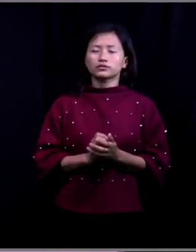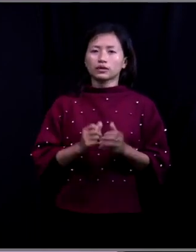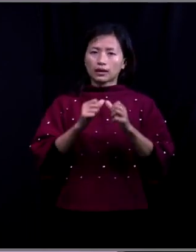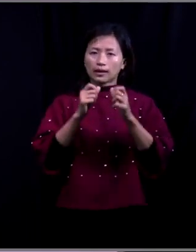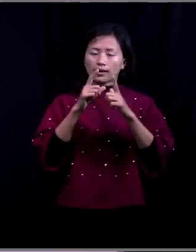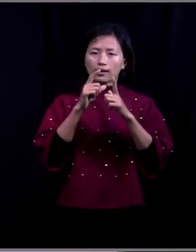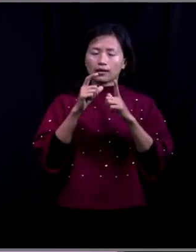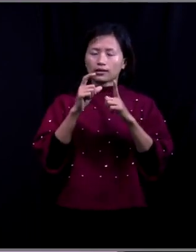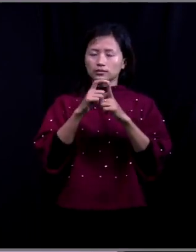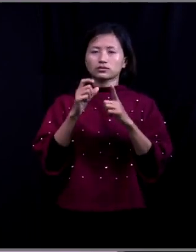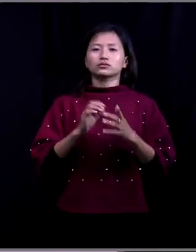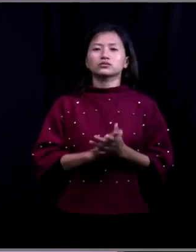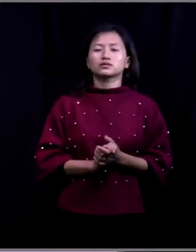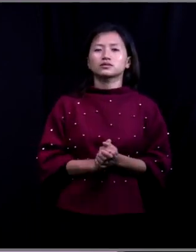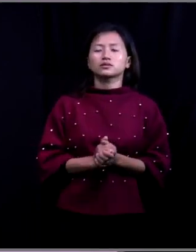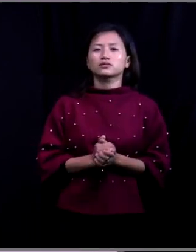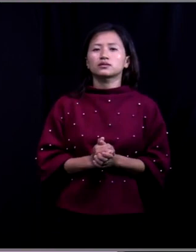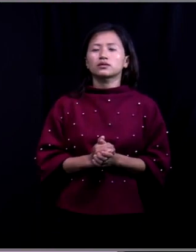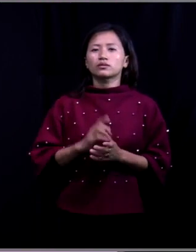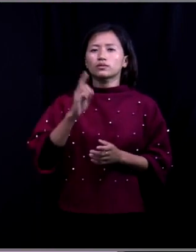So one atomic mass unit